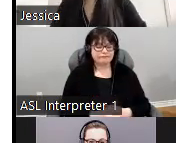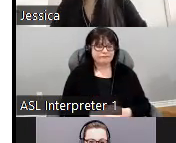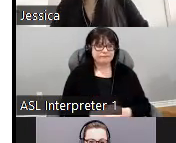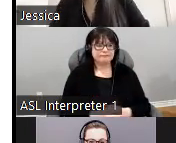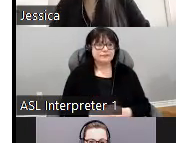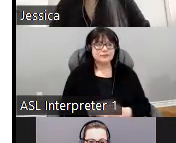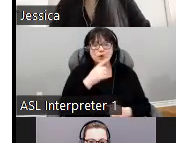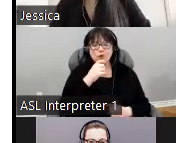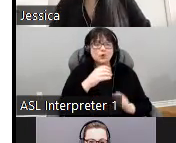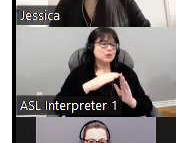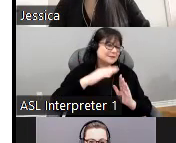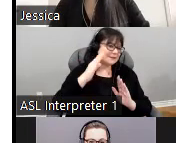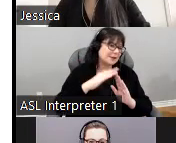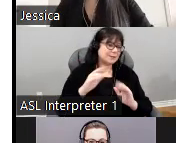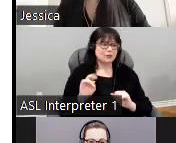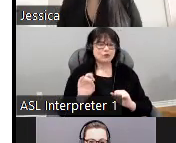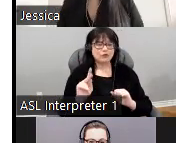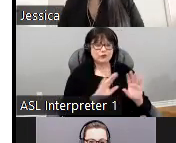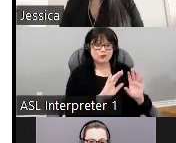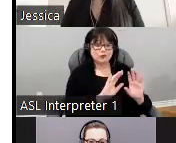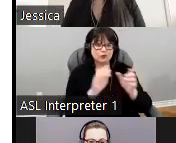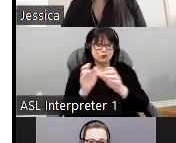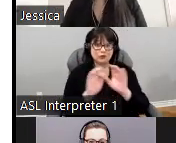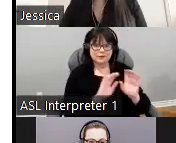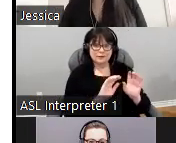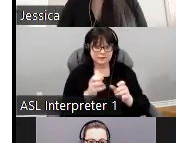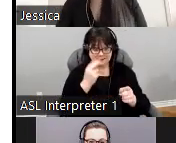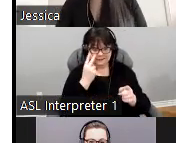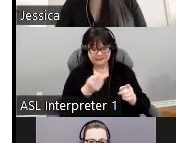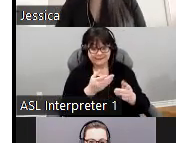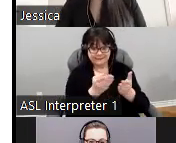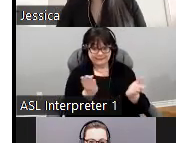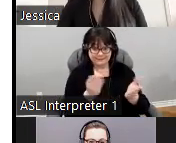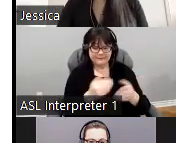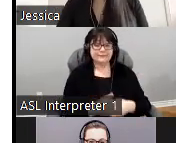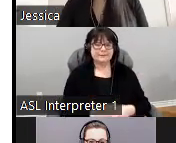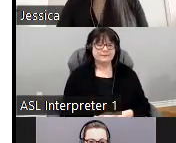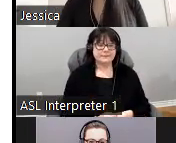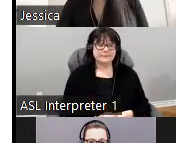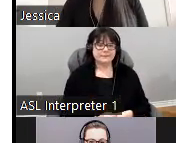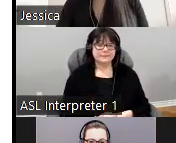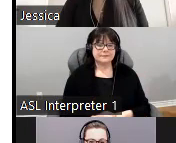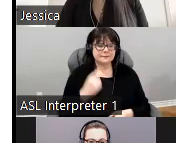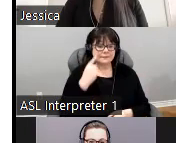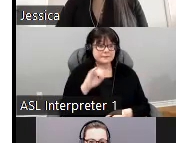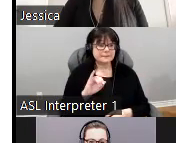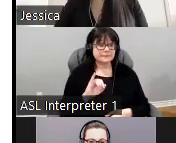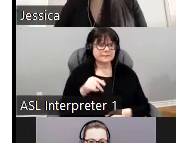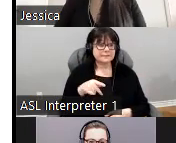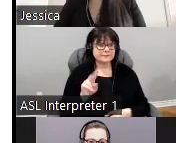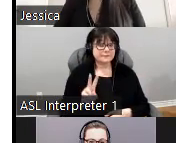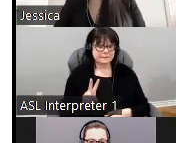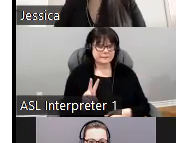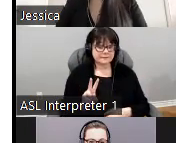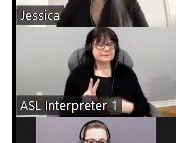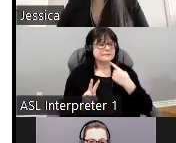risk groups here. And so from this, you can see that in terms of intimate partner violence,